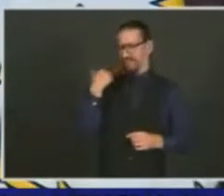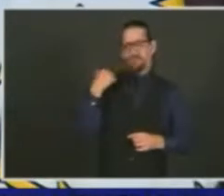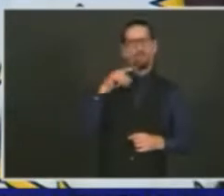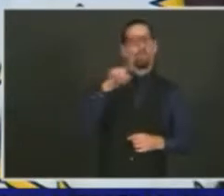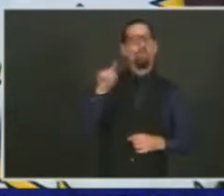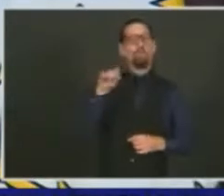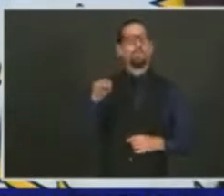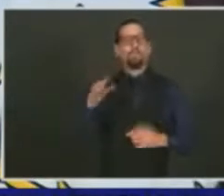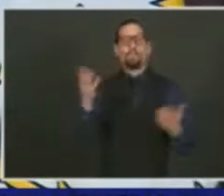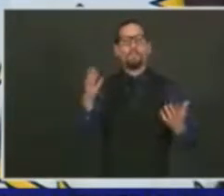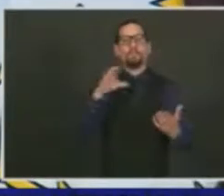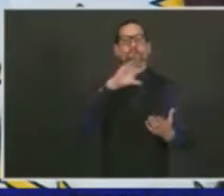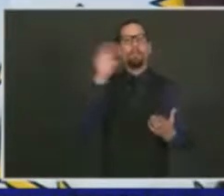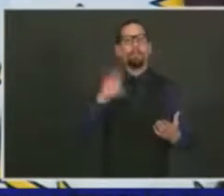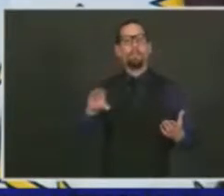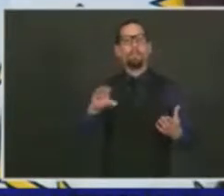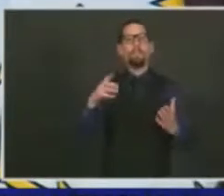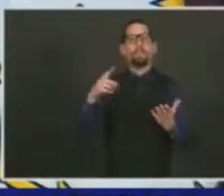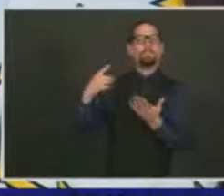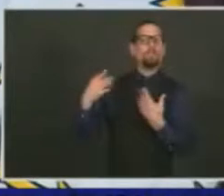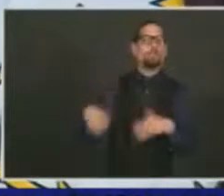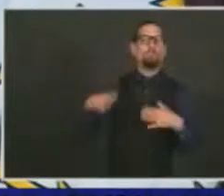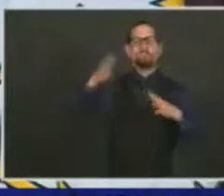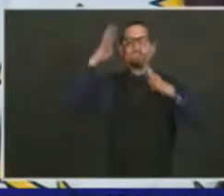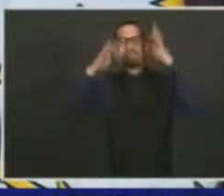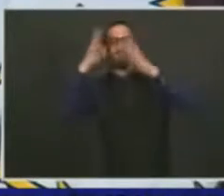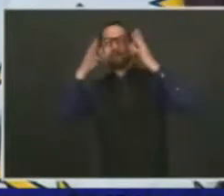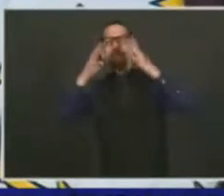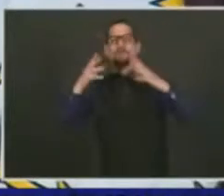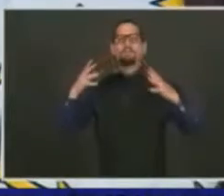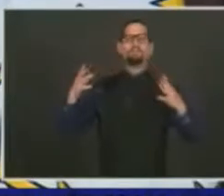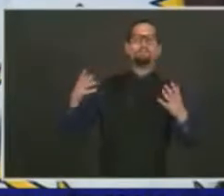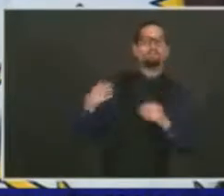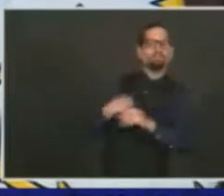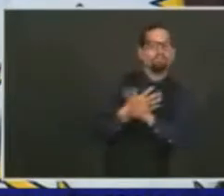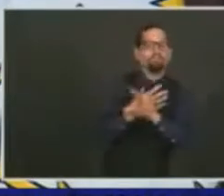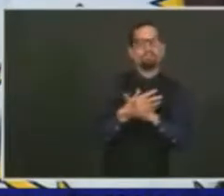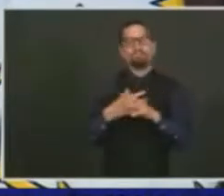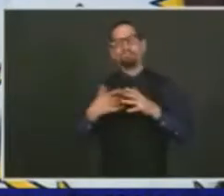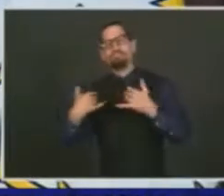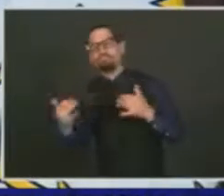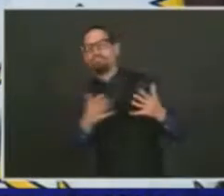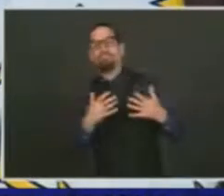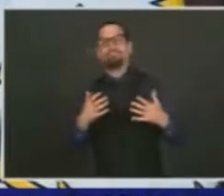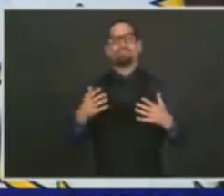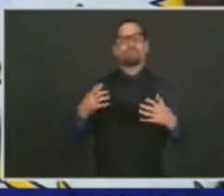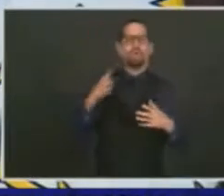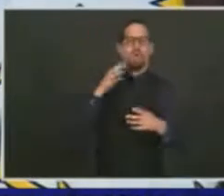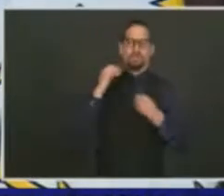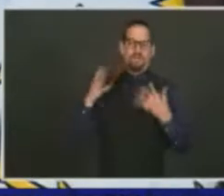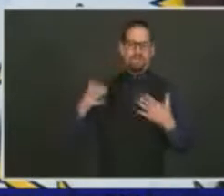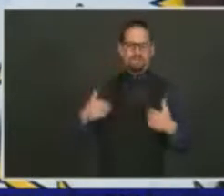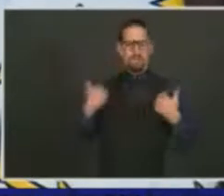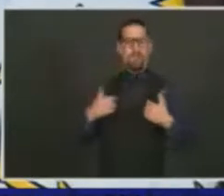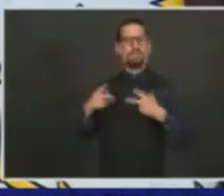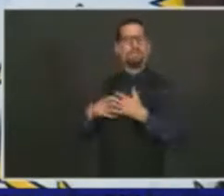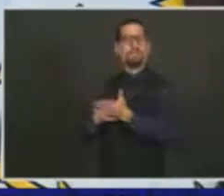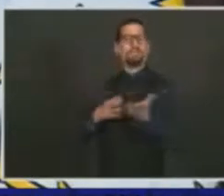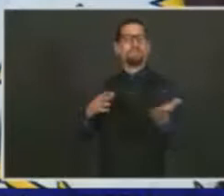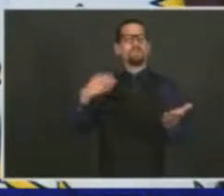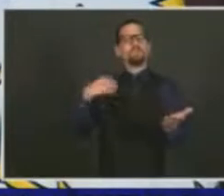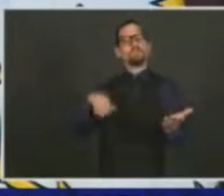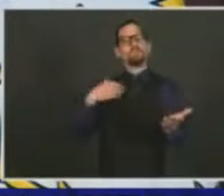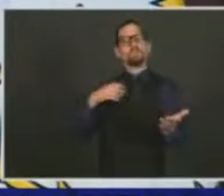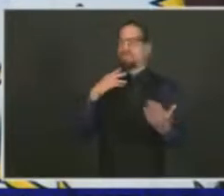Friday. They're terrific. If you're feeling down about what's going on in the world, spend some time with some